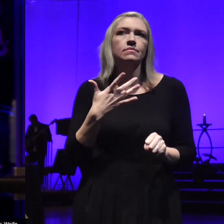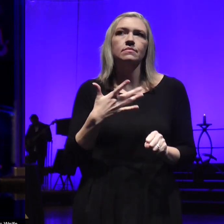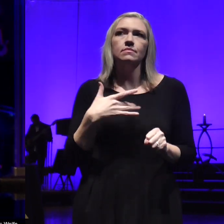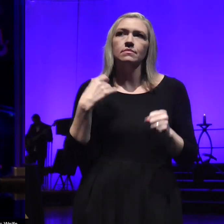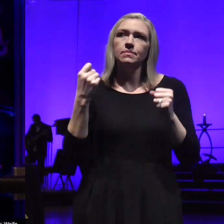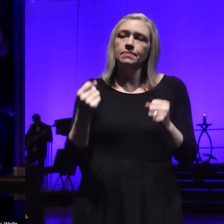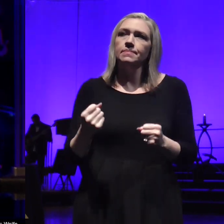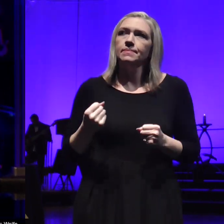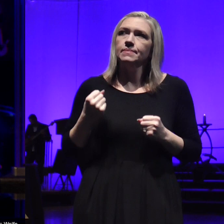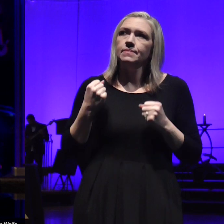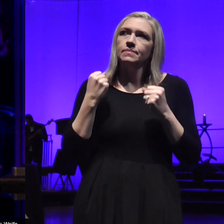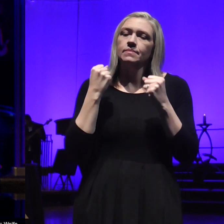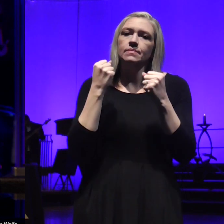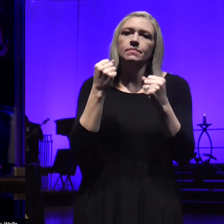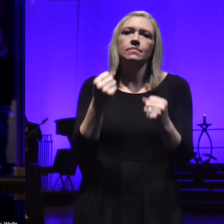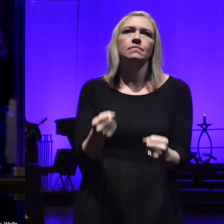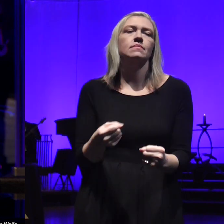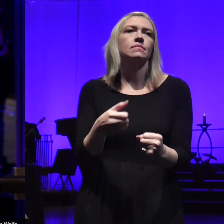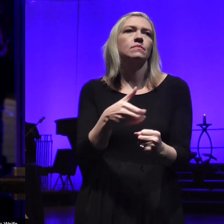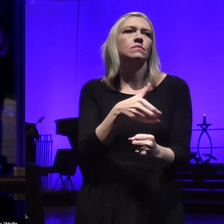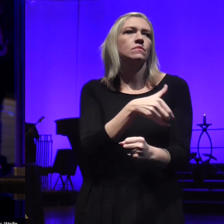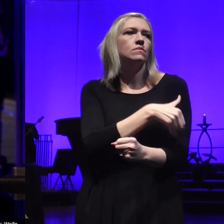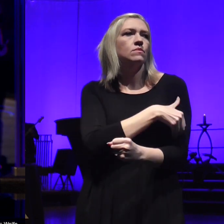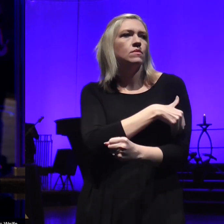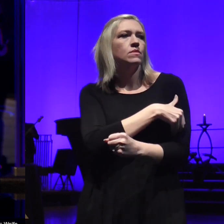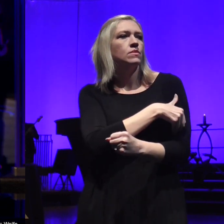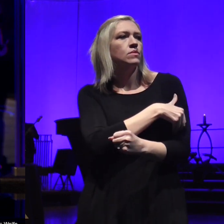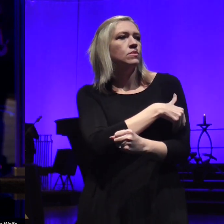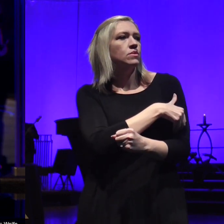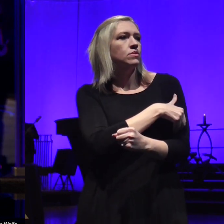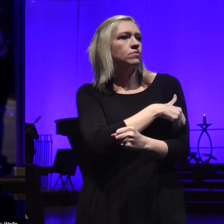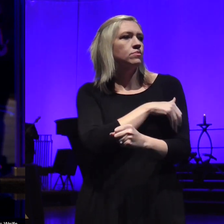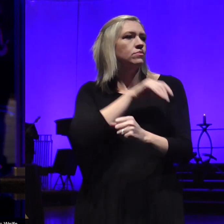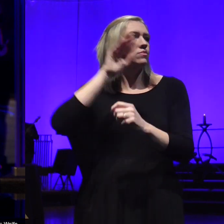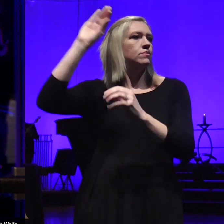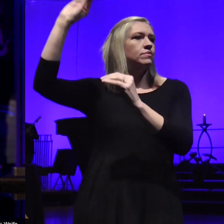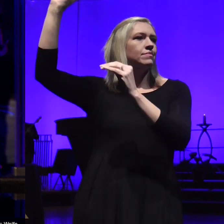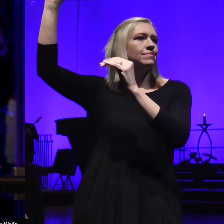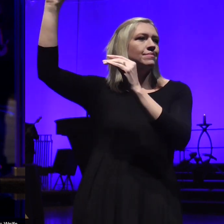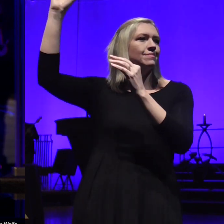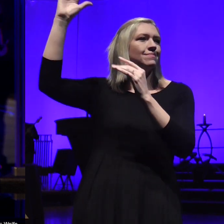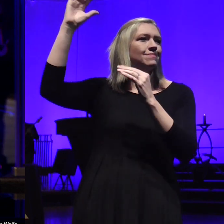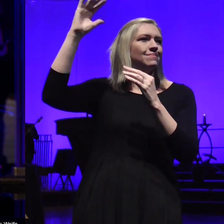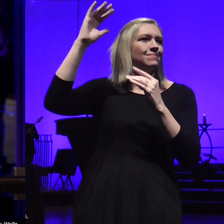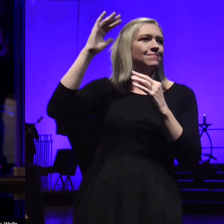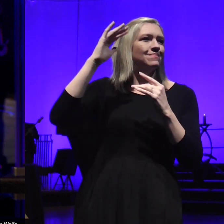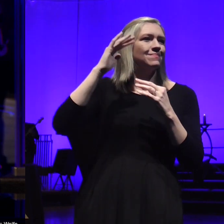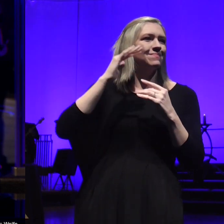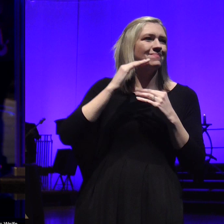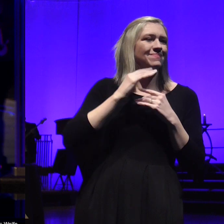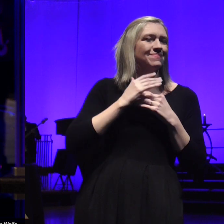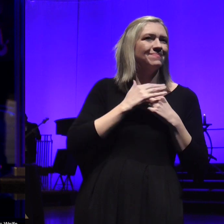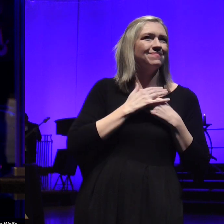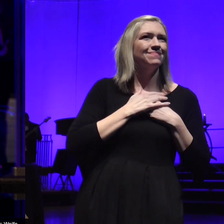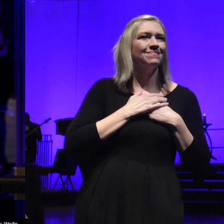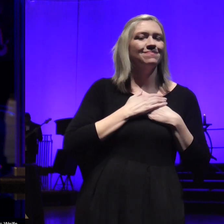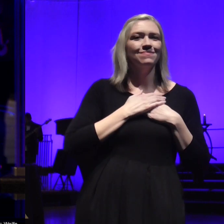can feel the mighty power and the grace.